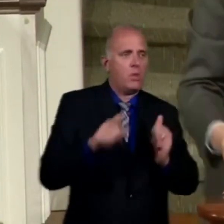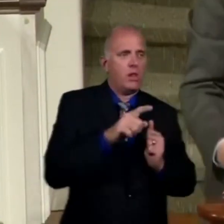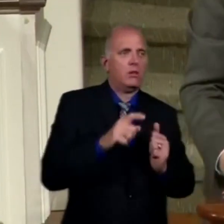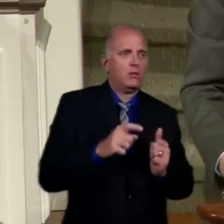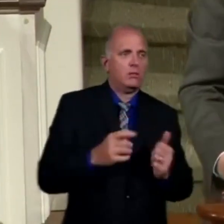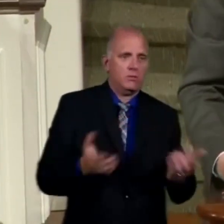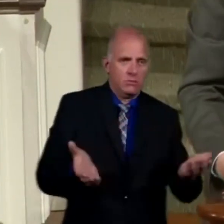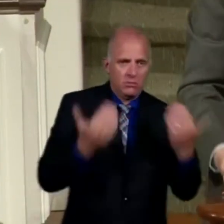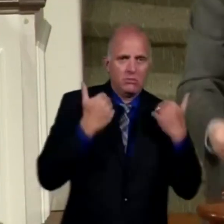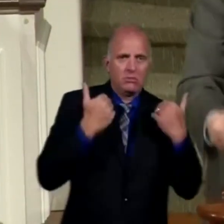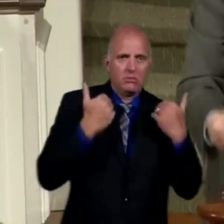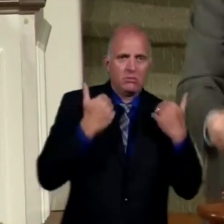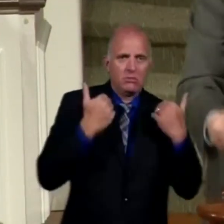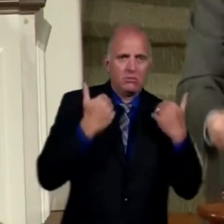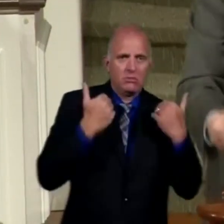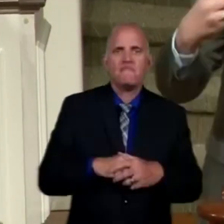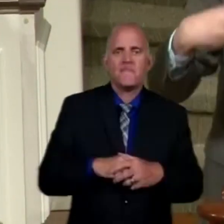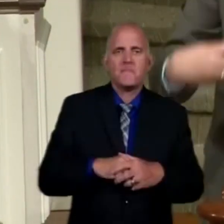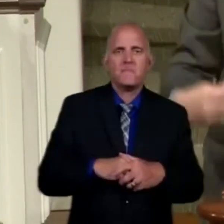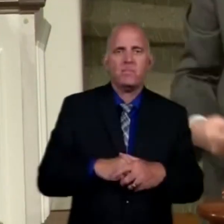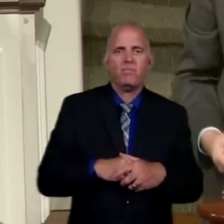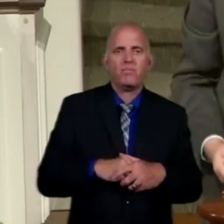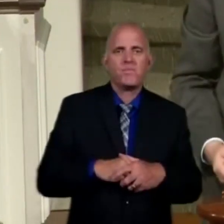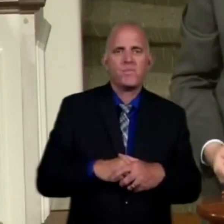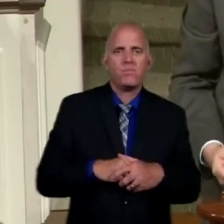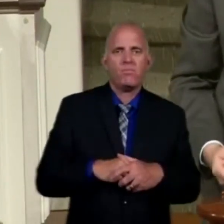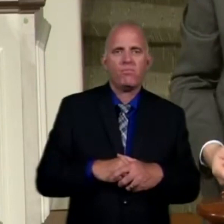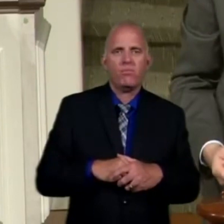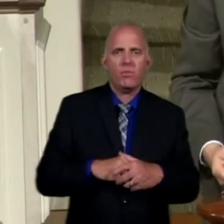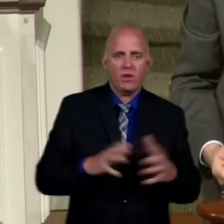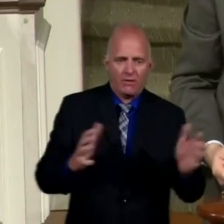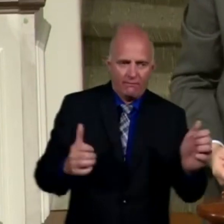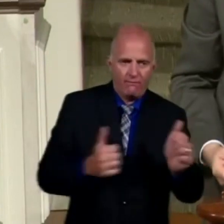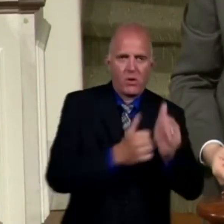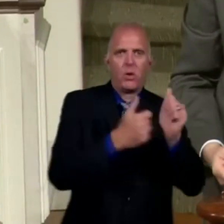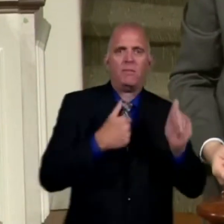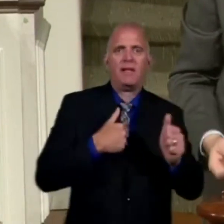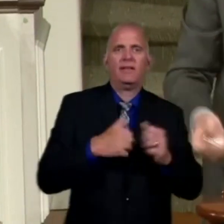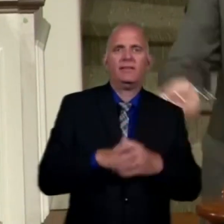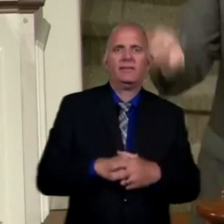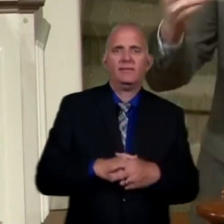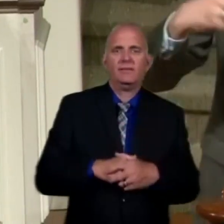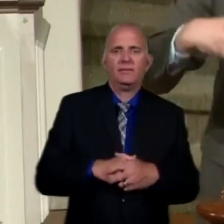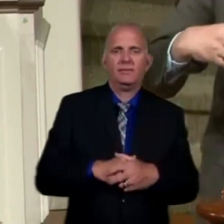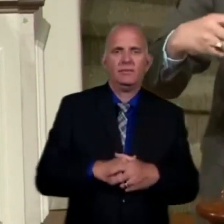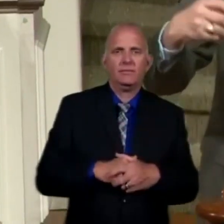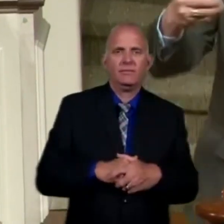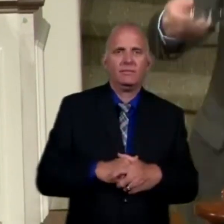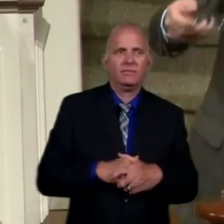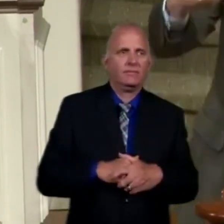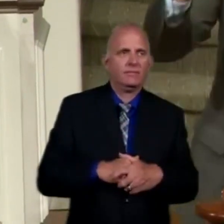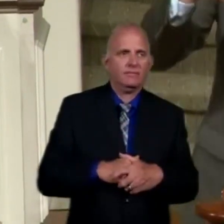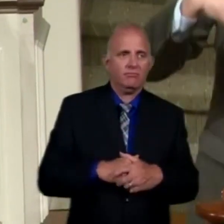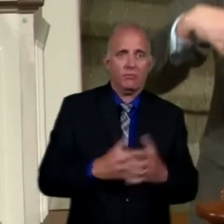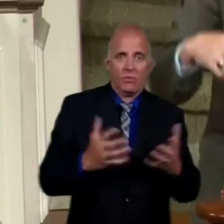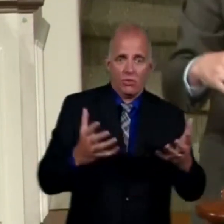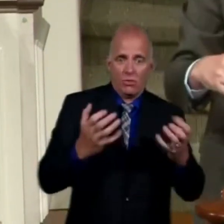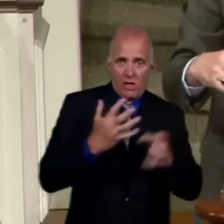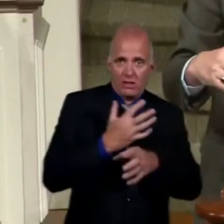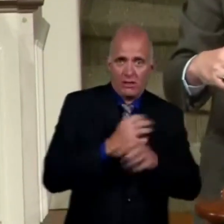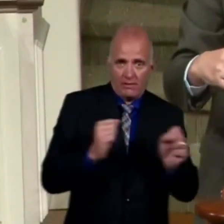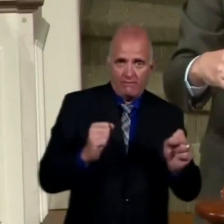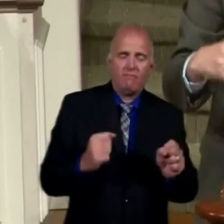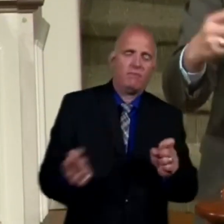publicly. He said, follow me. He called them publicly. He said, you want to be saved? Come to